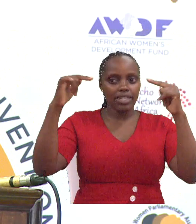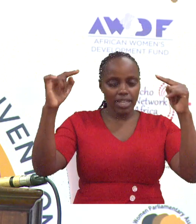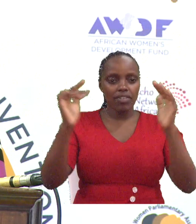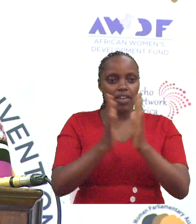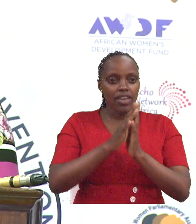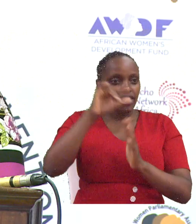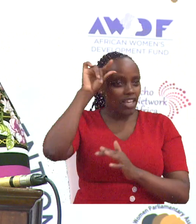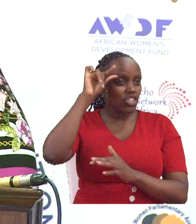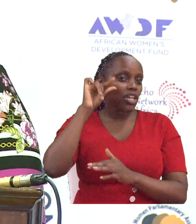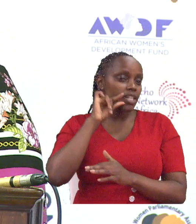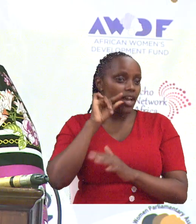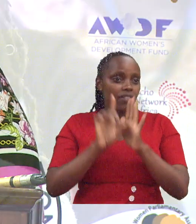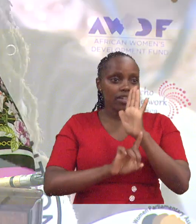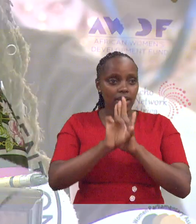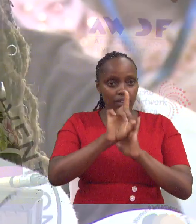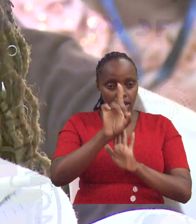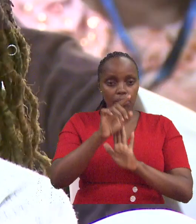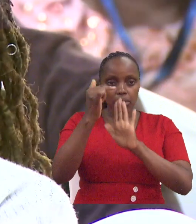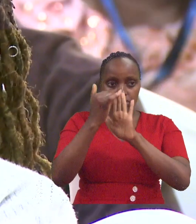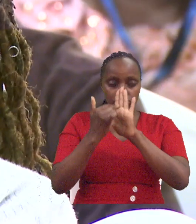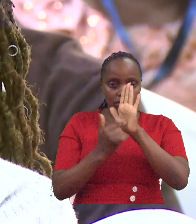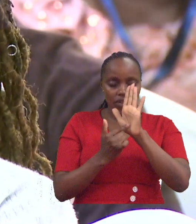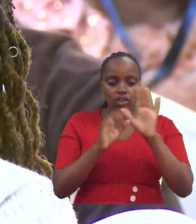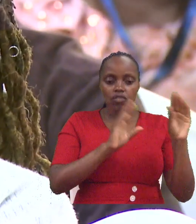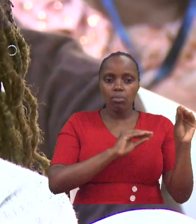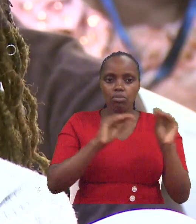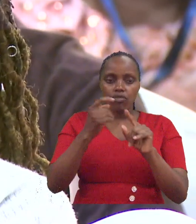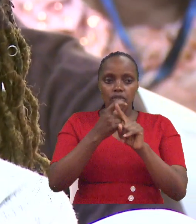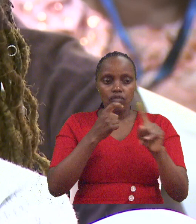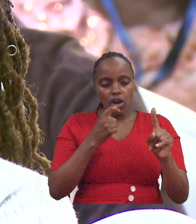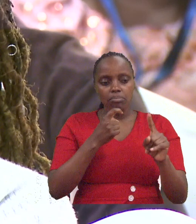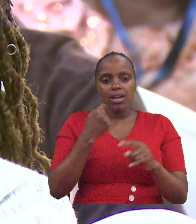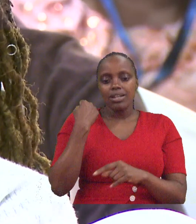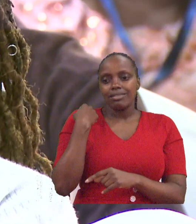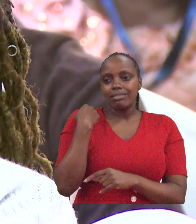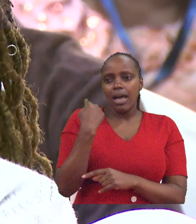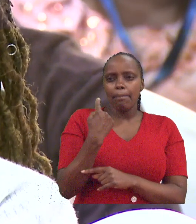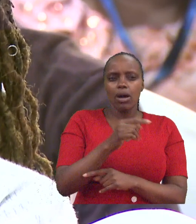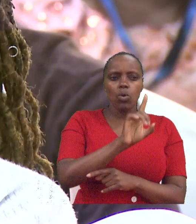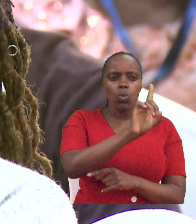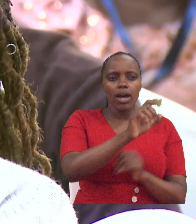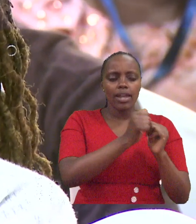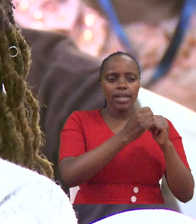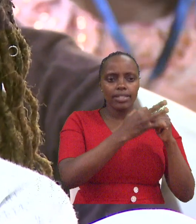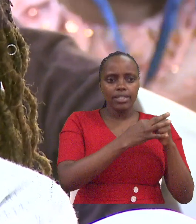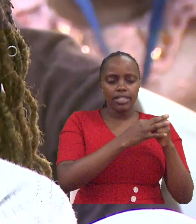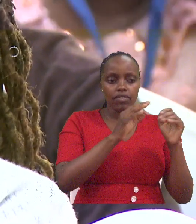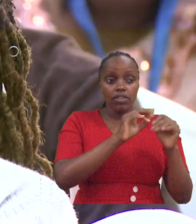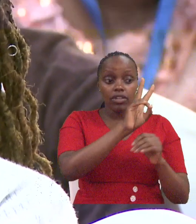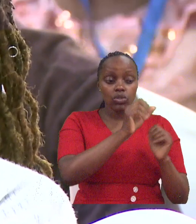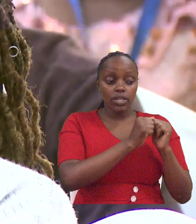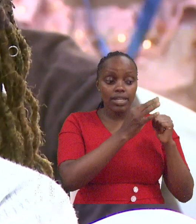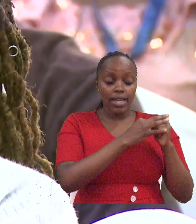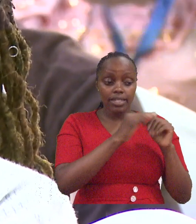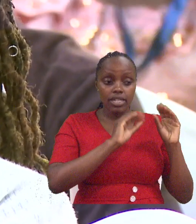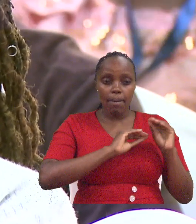the Gender Development Index, moving from position 118 in